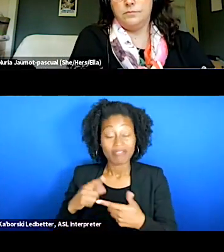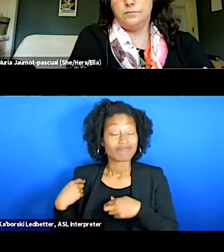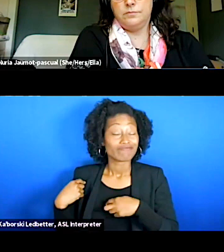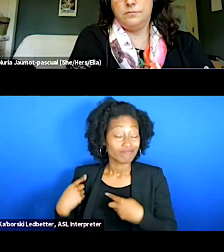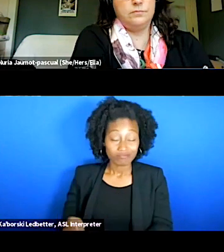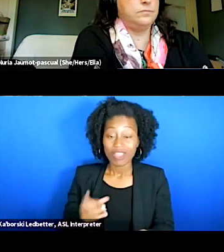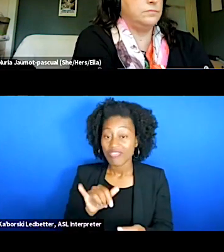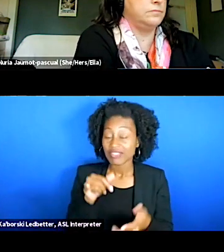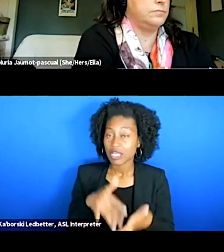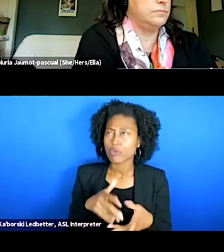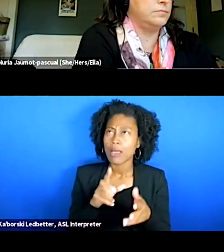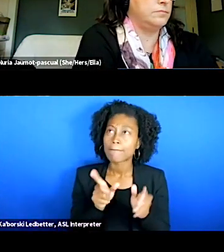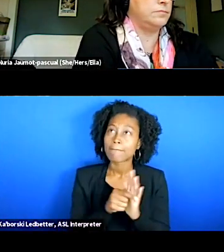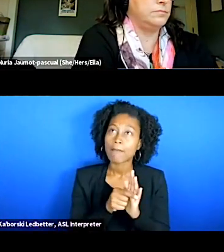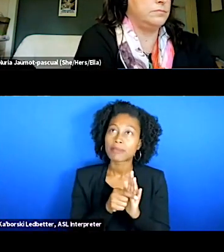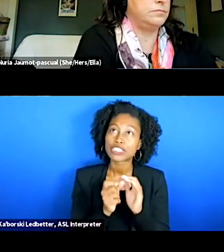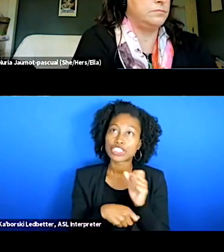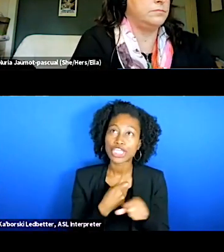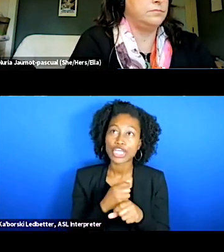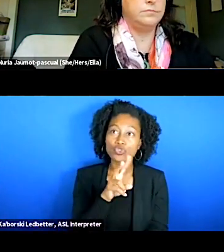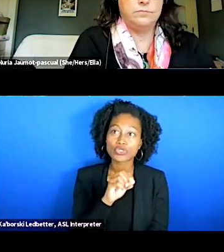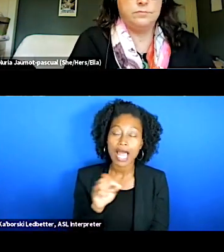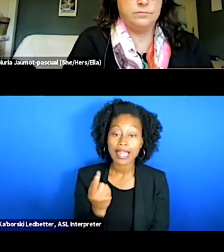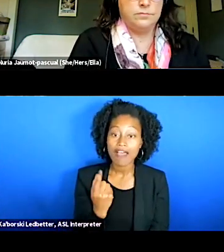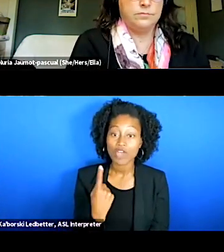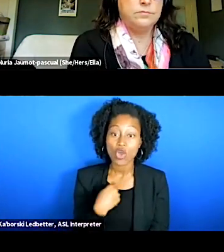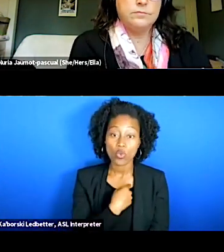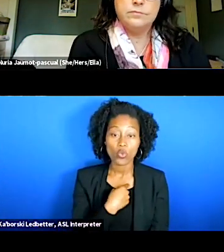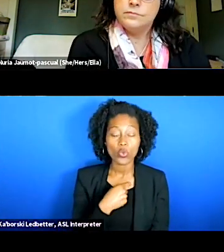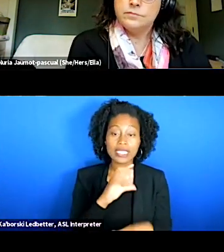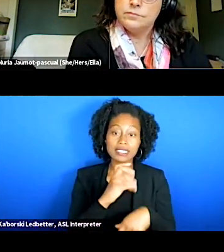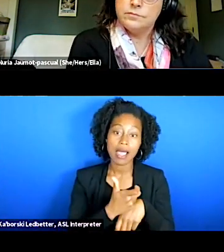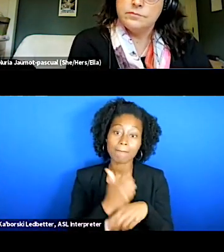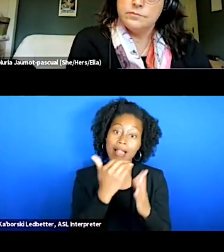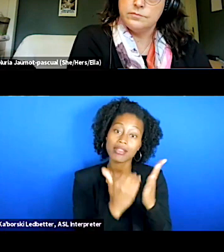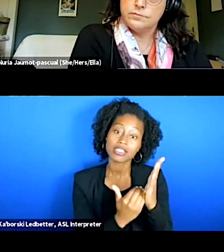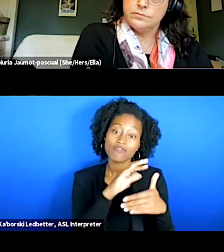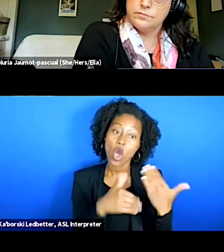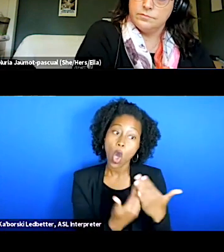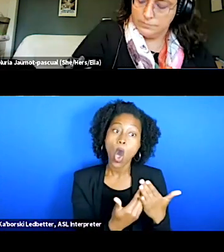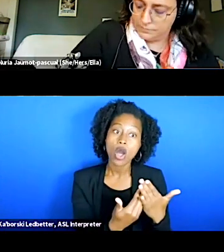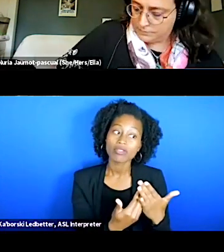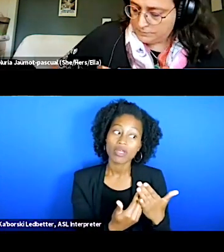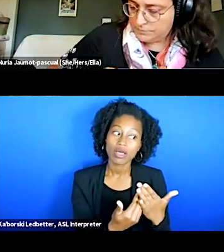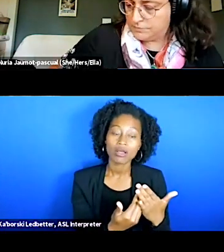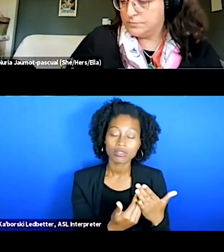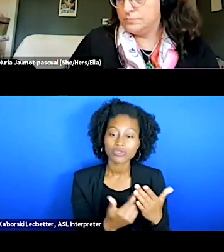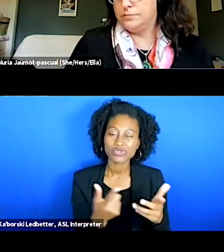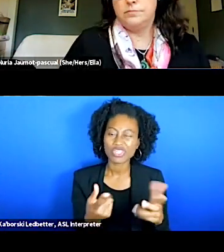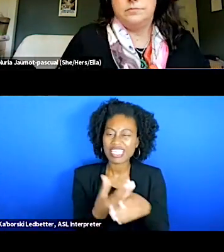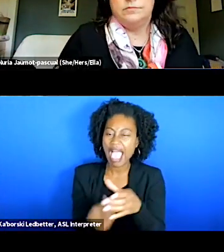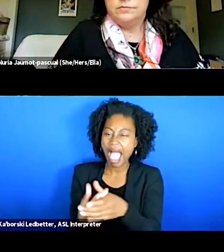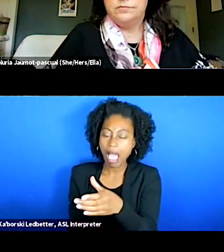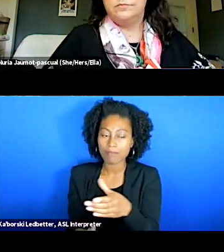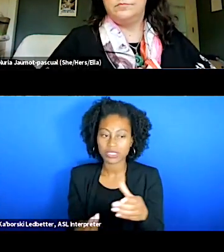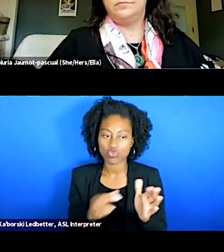study that was published in 2011, we created a list of all the research gaps that had been that we were